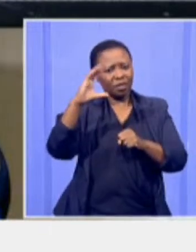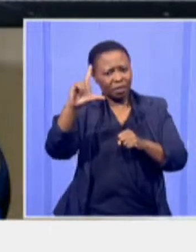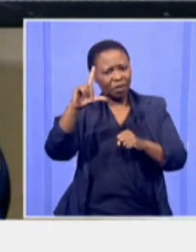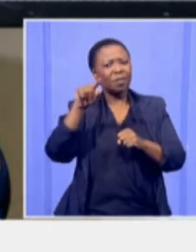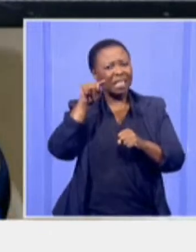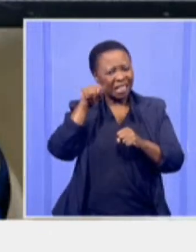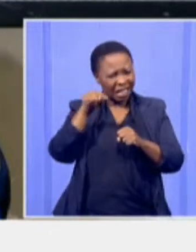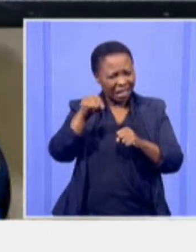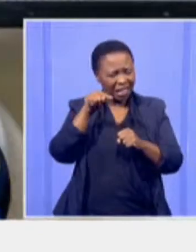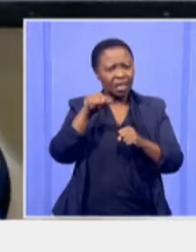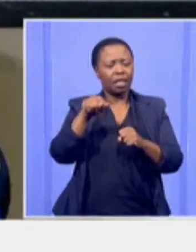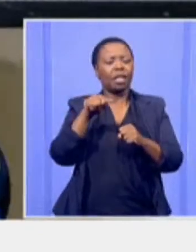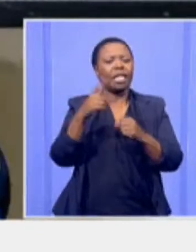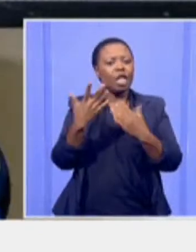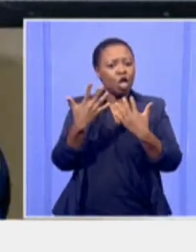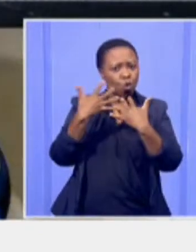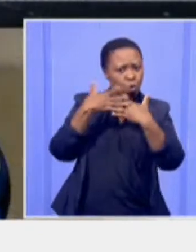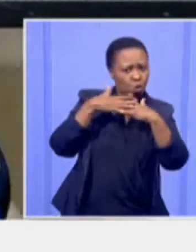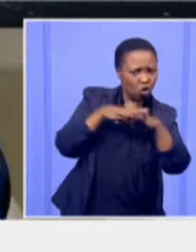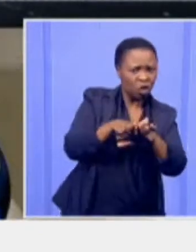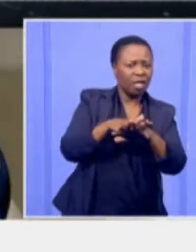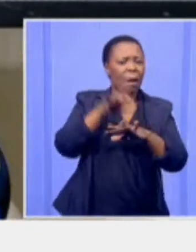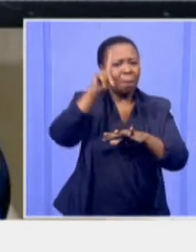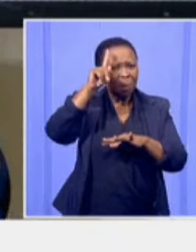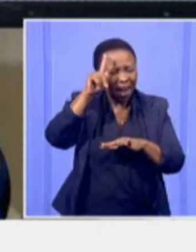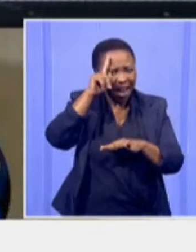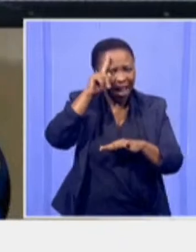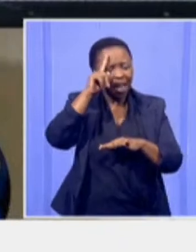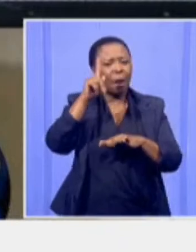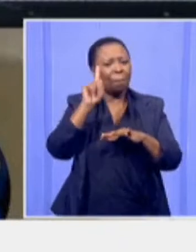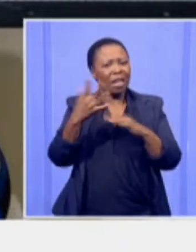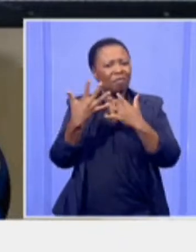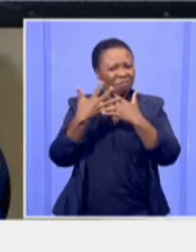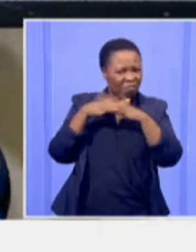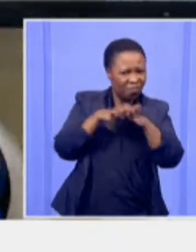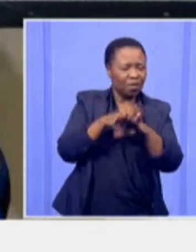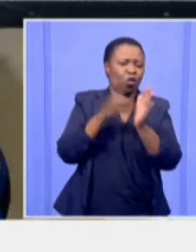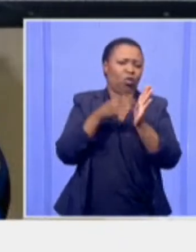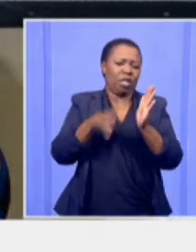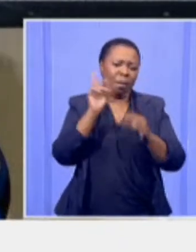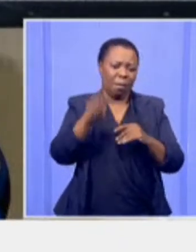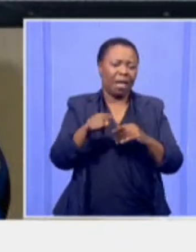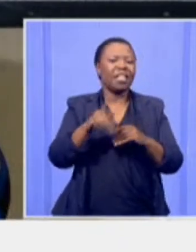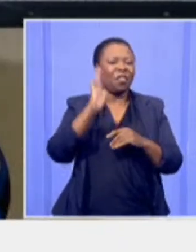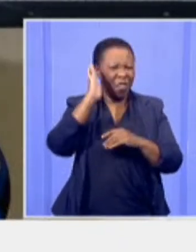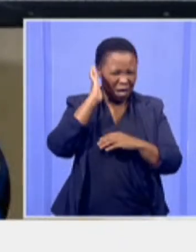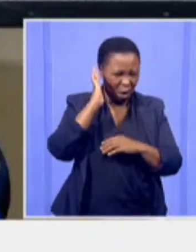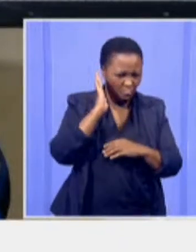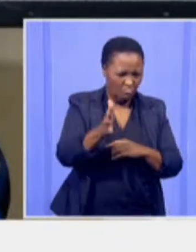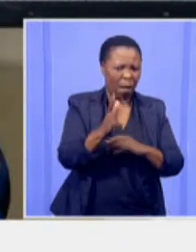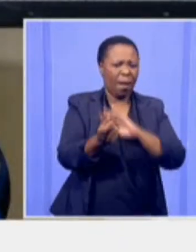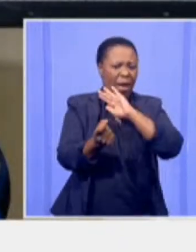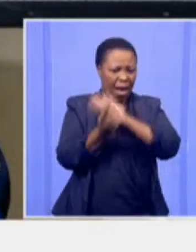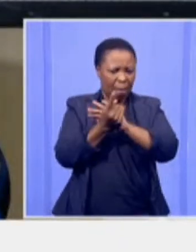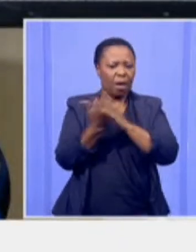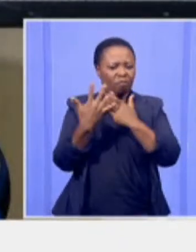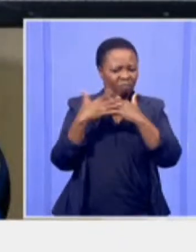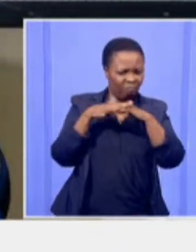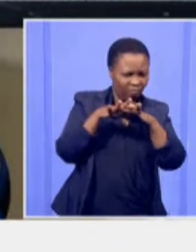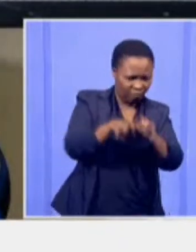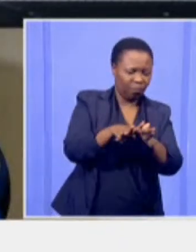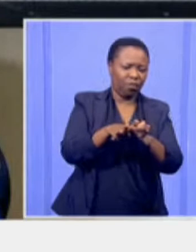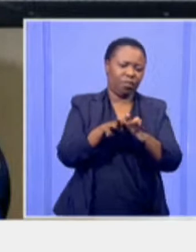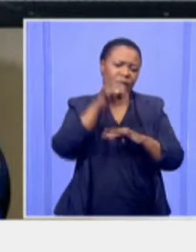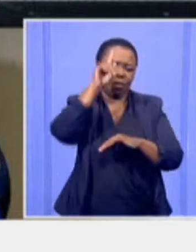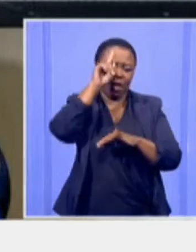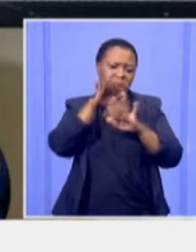Black students must be accommodated at Wits, and black students will be accommodated at Wits. That is the